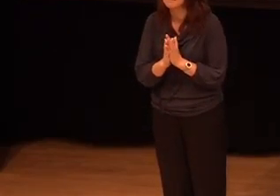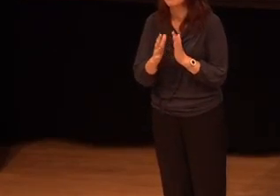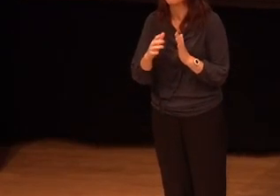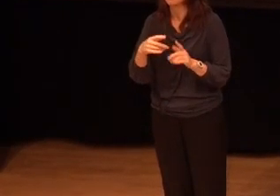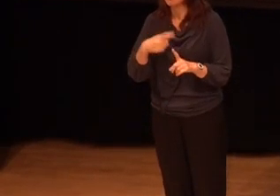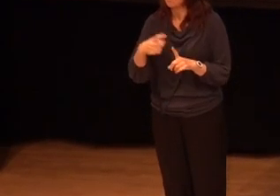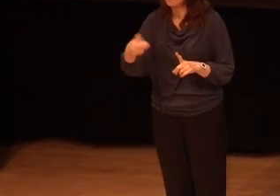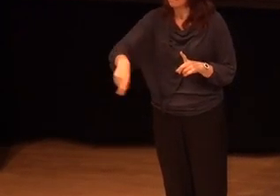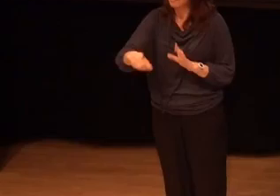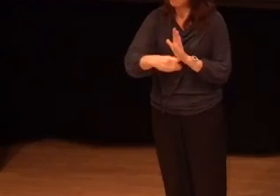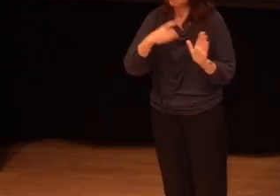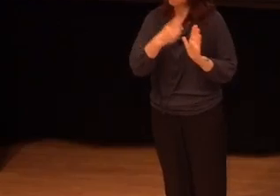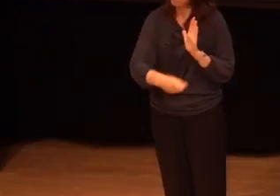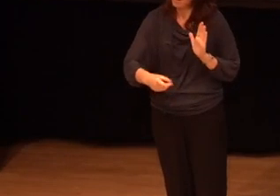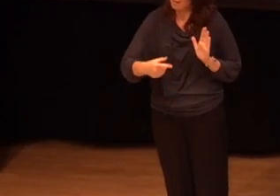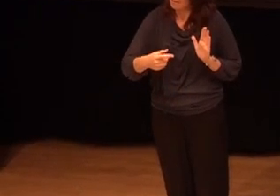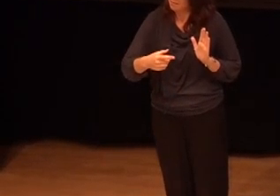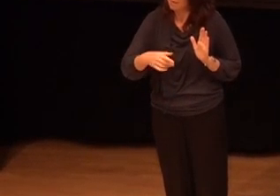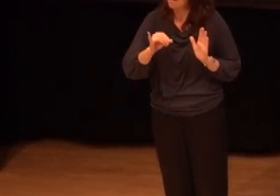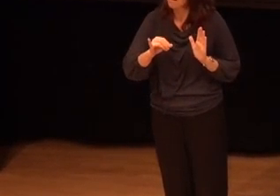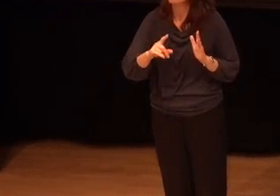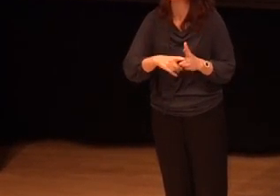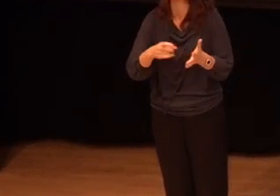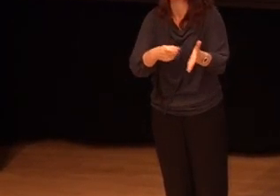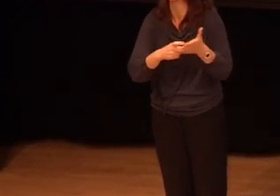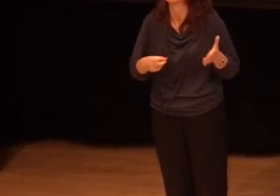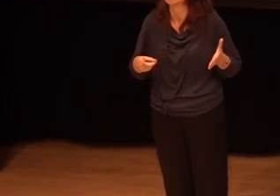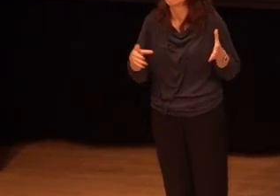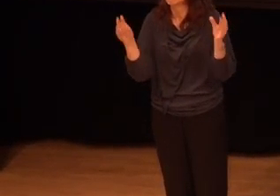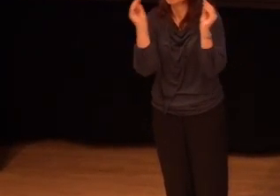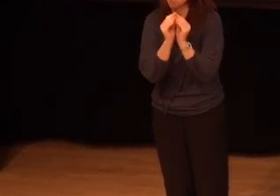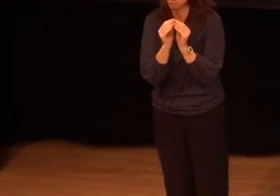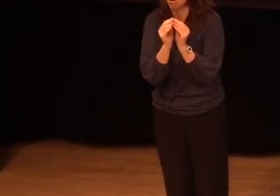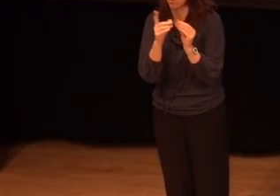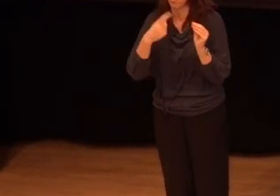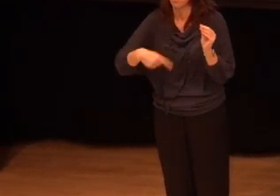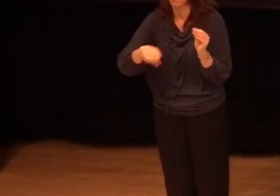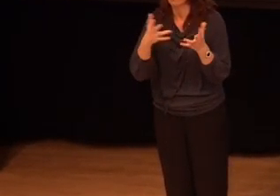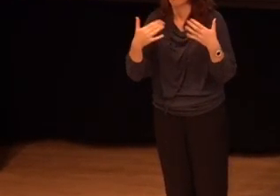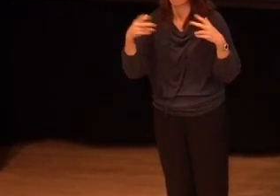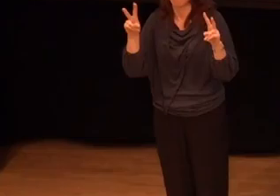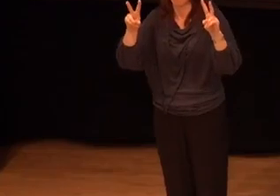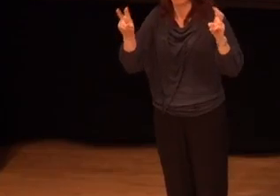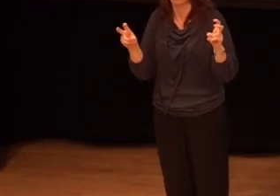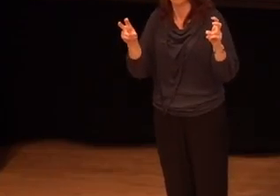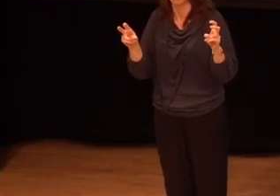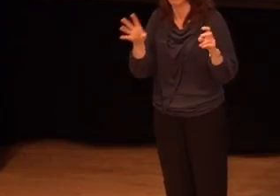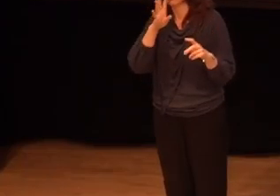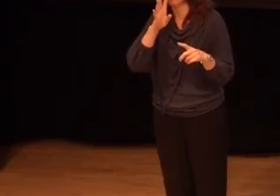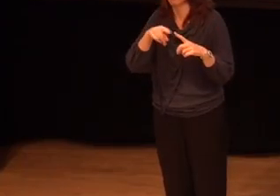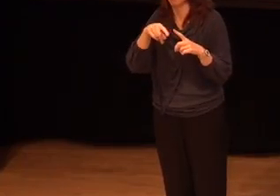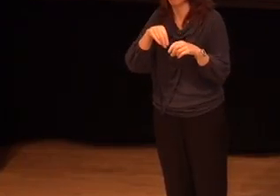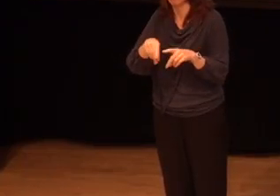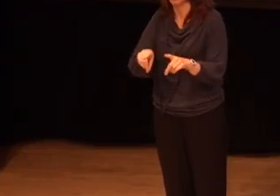so on, then we started to demand more. We too adopted the slogan, "Nothing about us without us." And